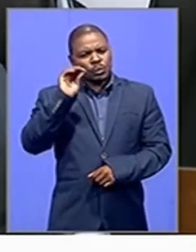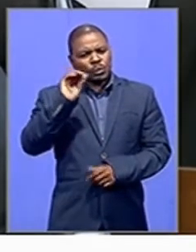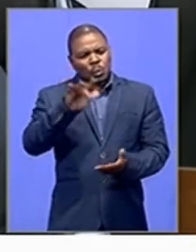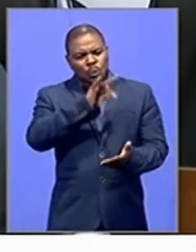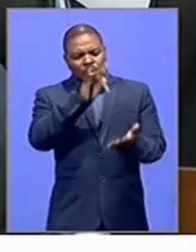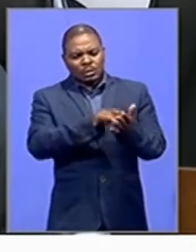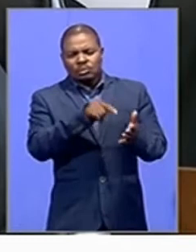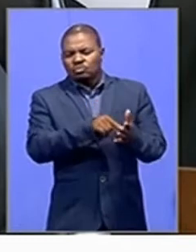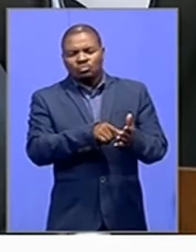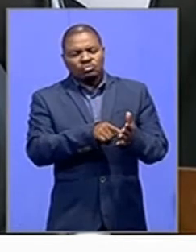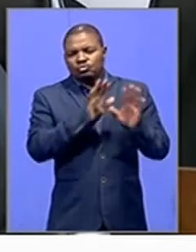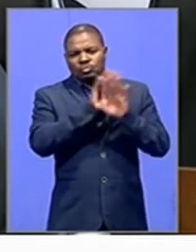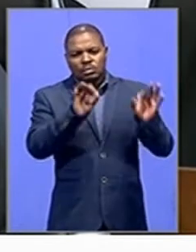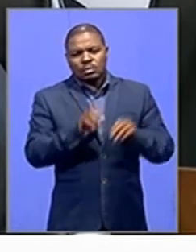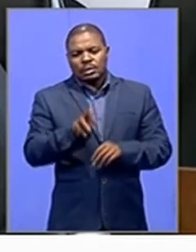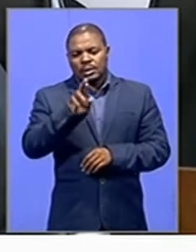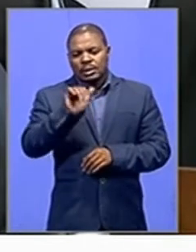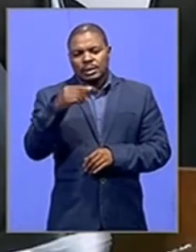owed Molelwane Consulting.